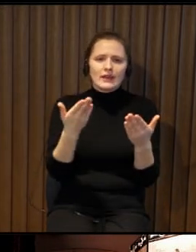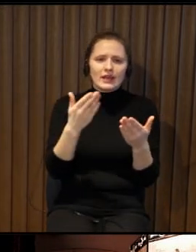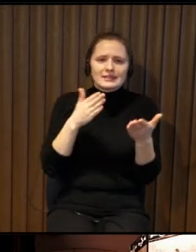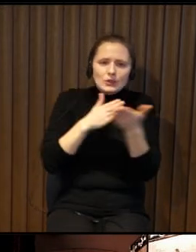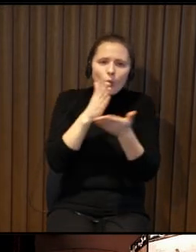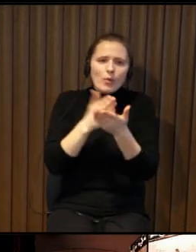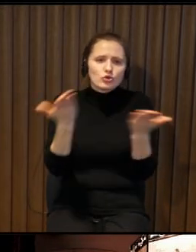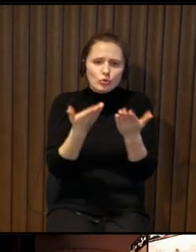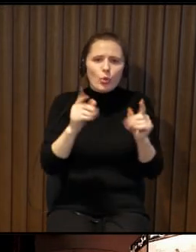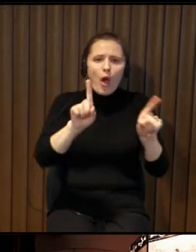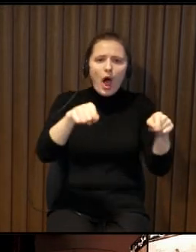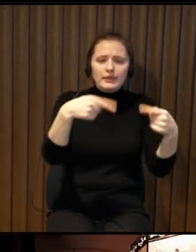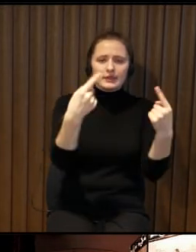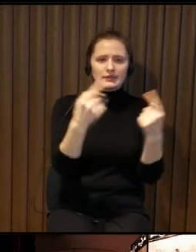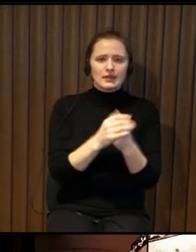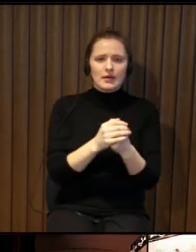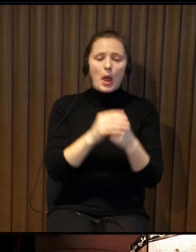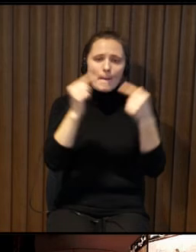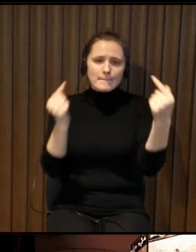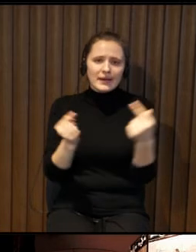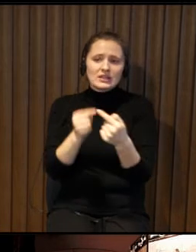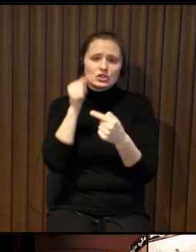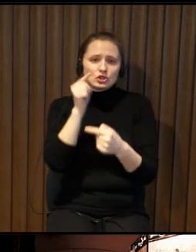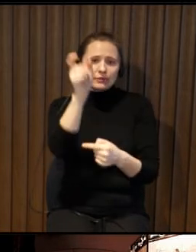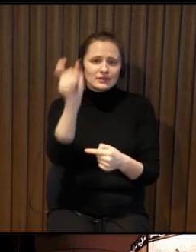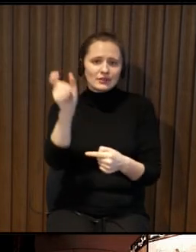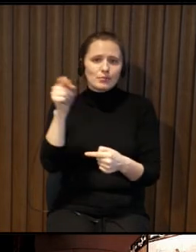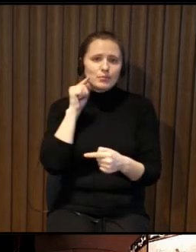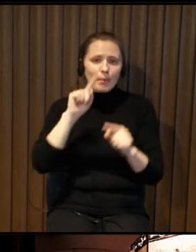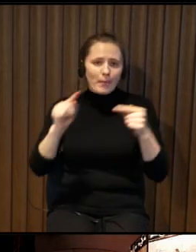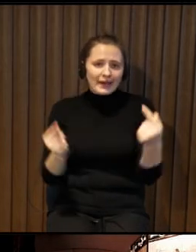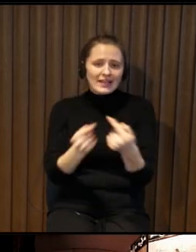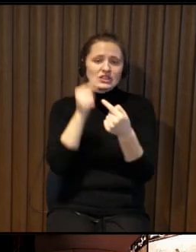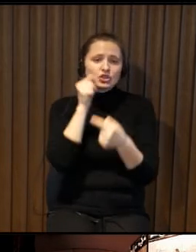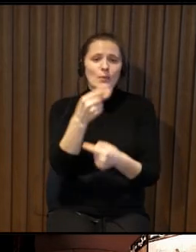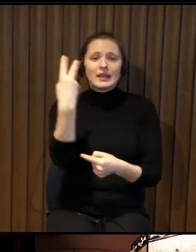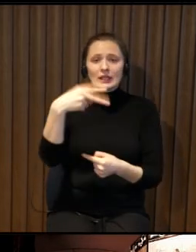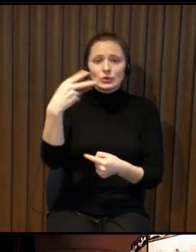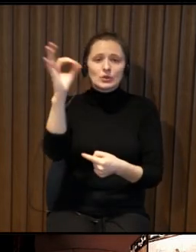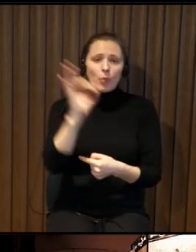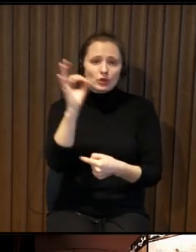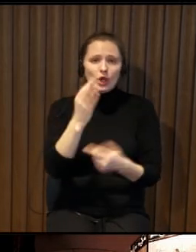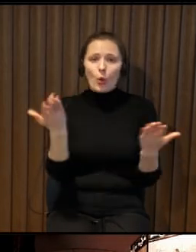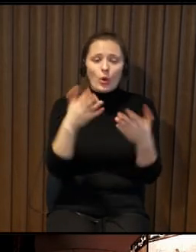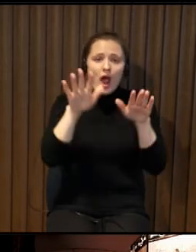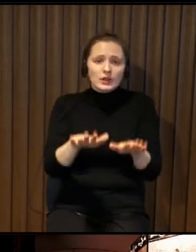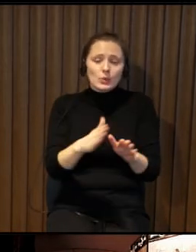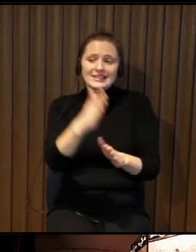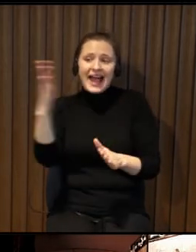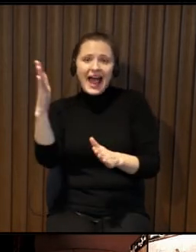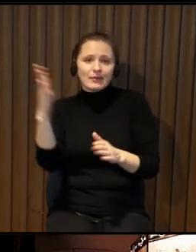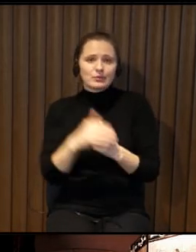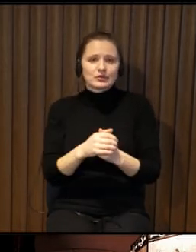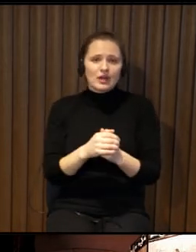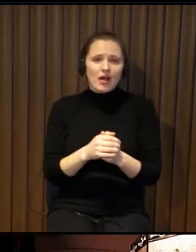20% as another mass, looking first at the high incidence disabilities as opposed to